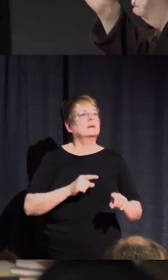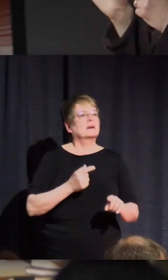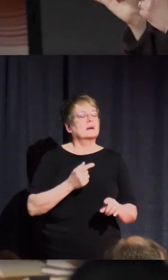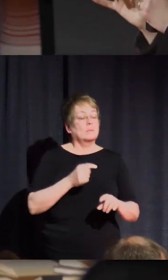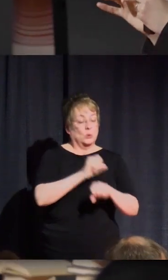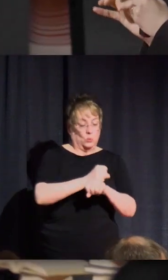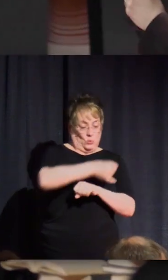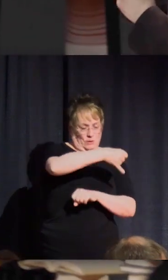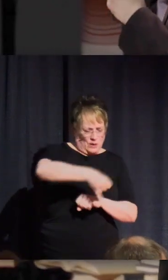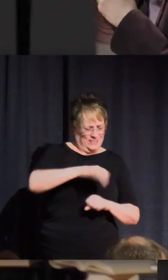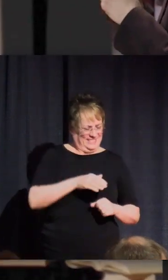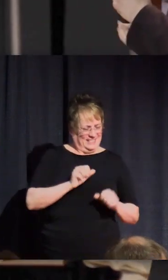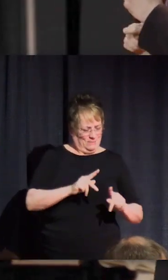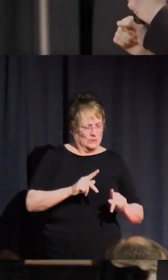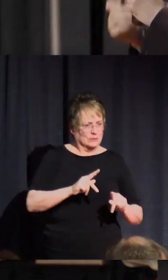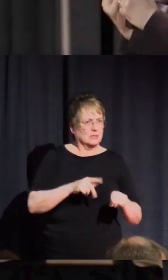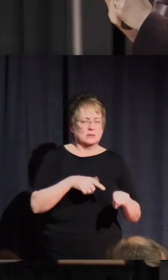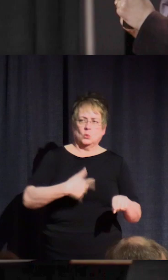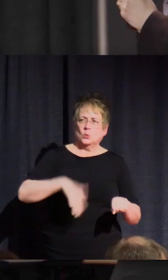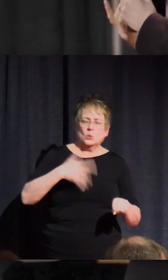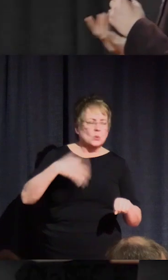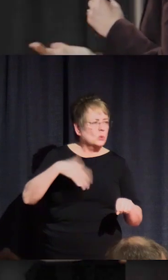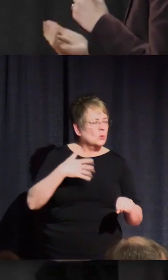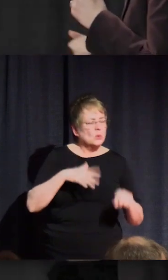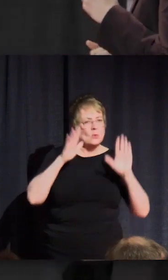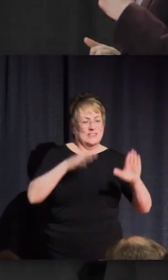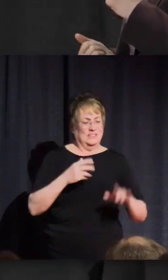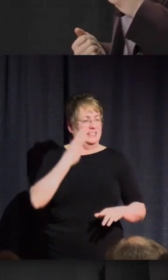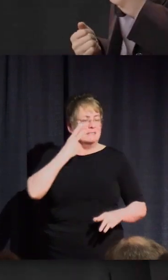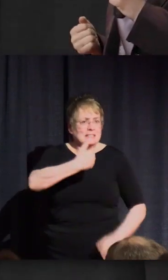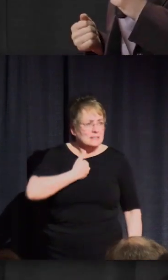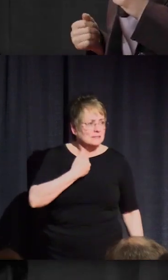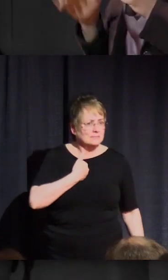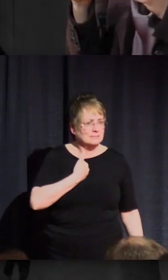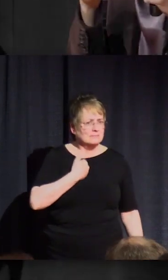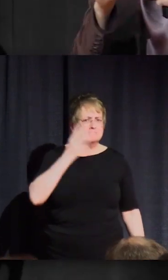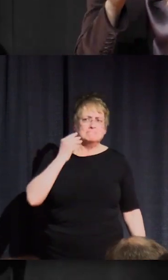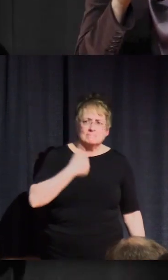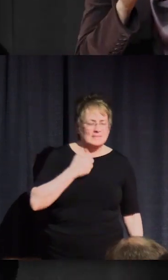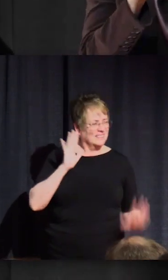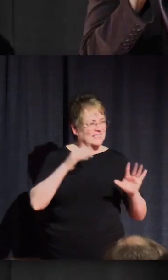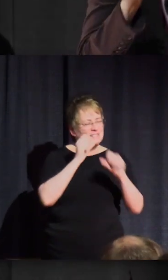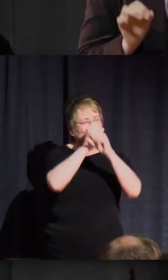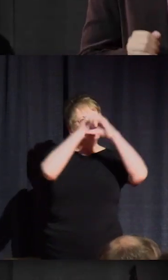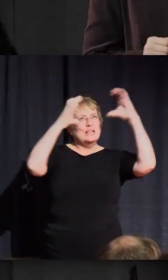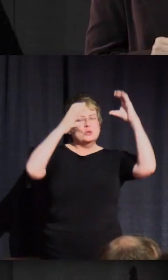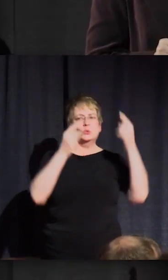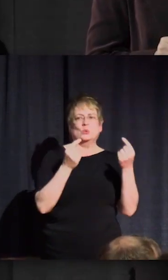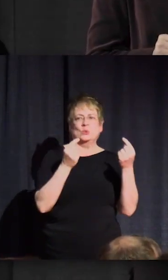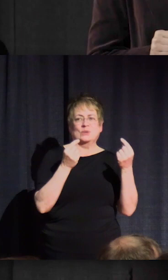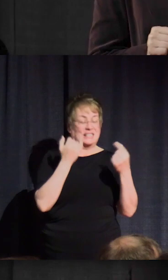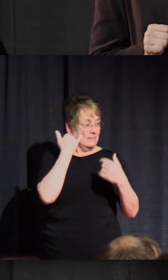and the opportunities they provide is massive. I've seen it, I've witnessed it firsthand. Can you imagine for a moment, what could you do with